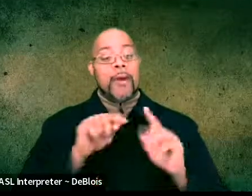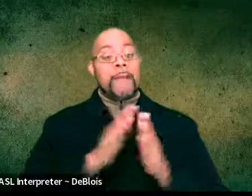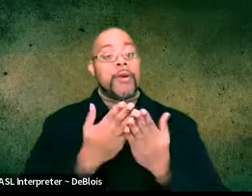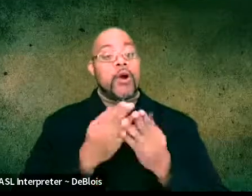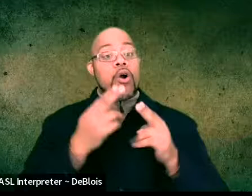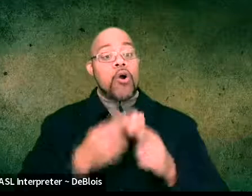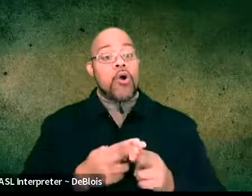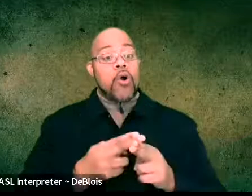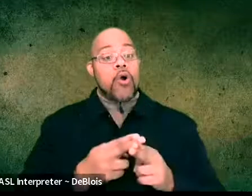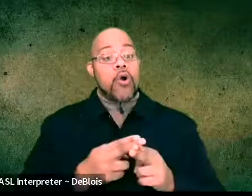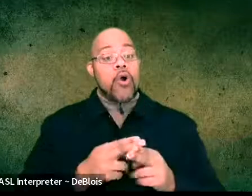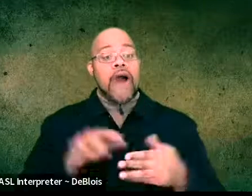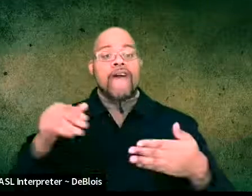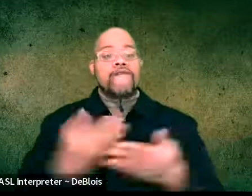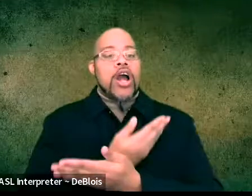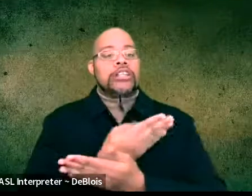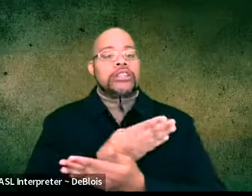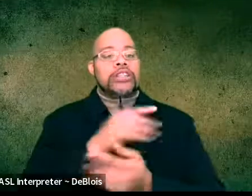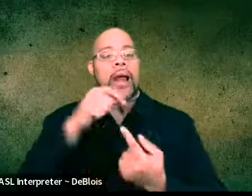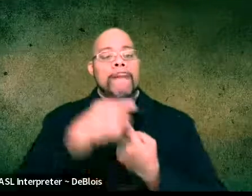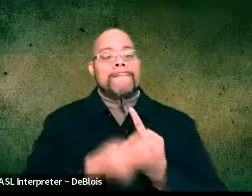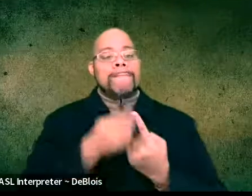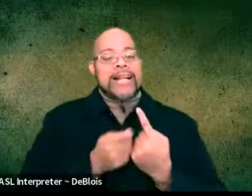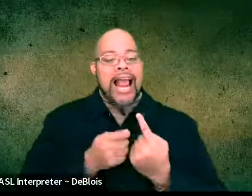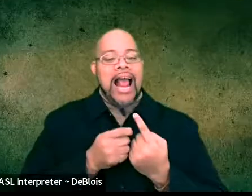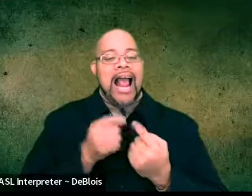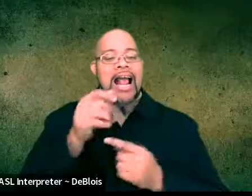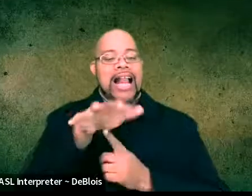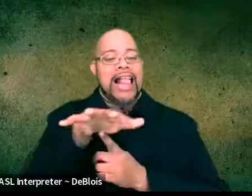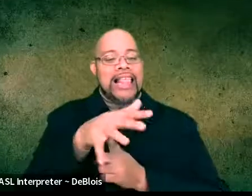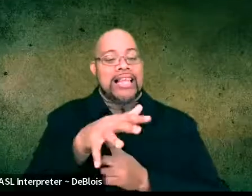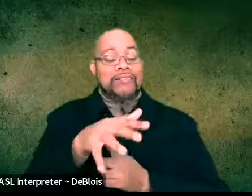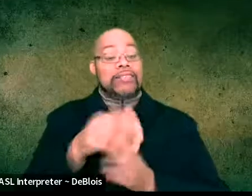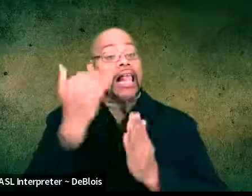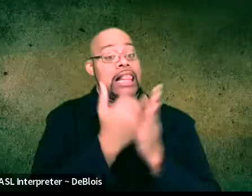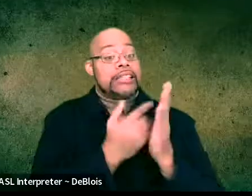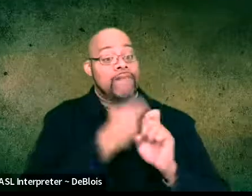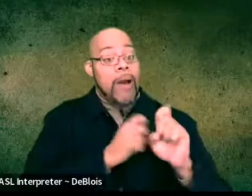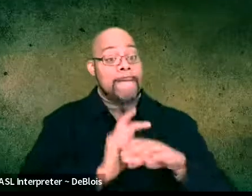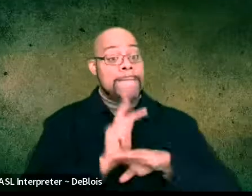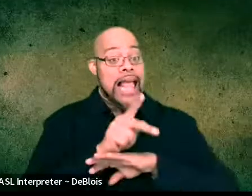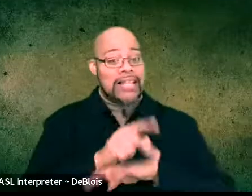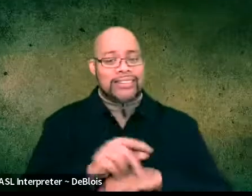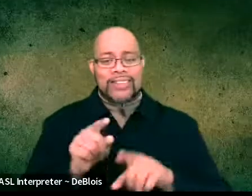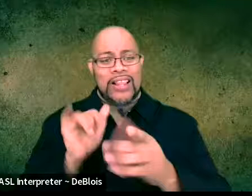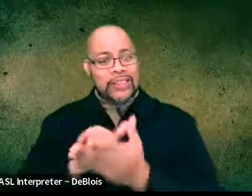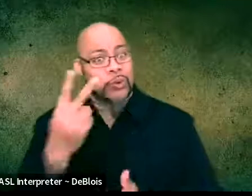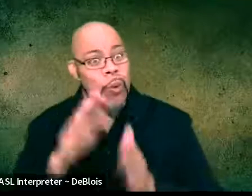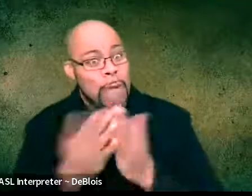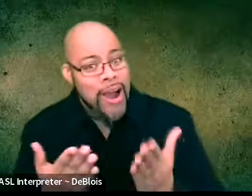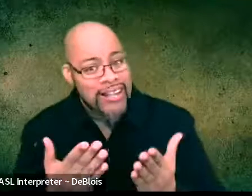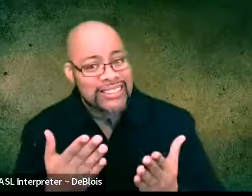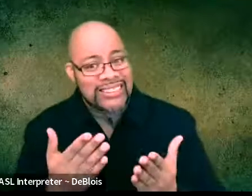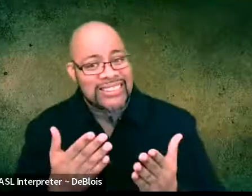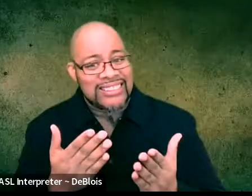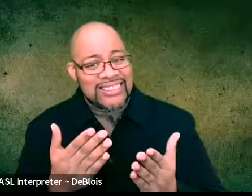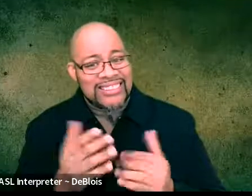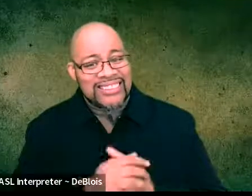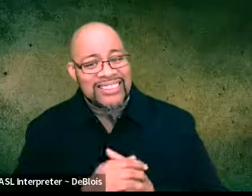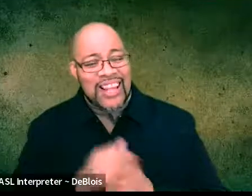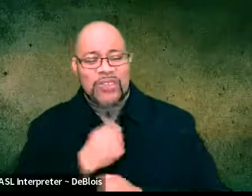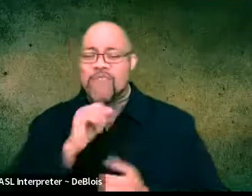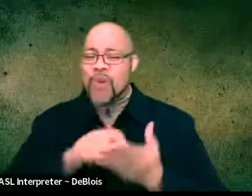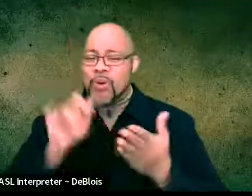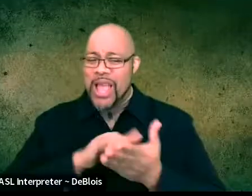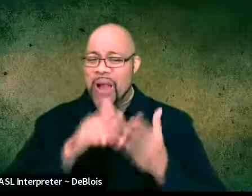titled Fresh Banana Leaves Meets Lessons from Plants. That's two books. That's two books. Sorry, I wrote that like